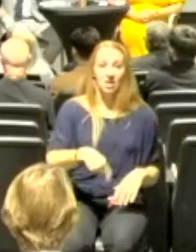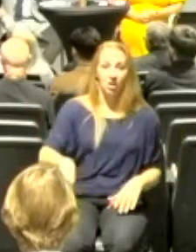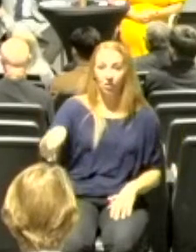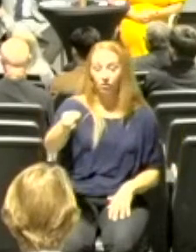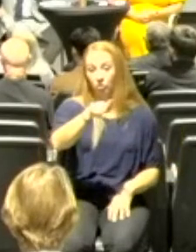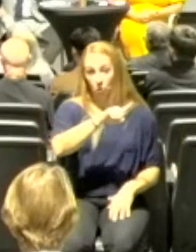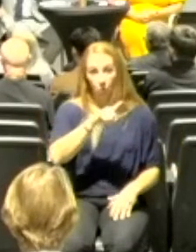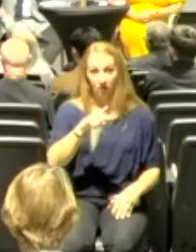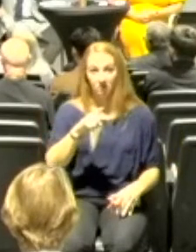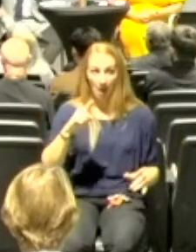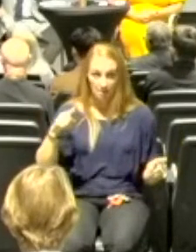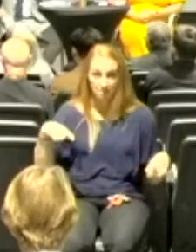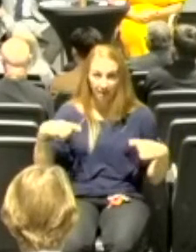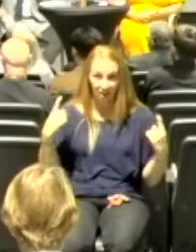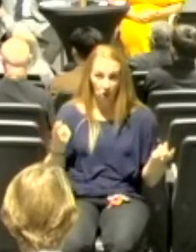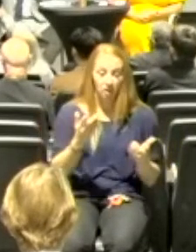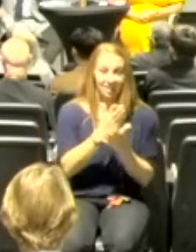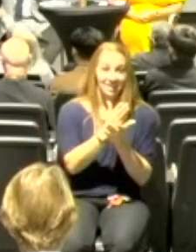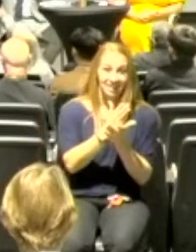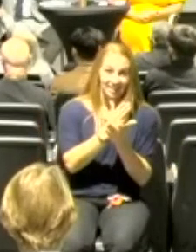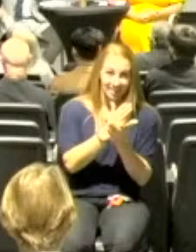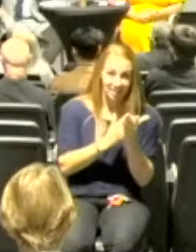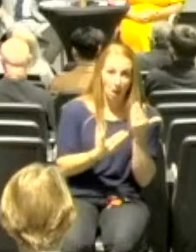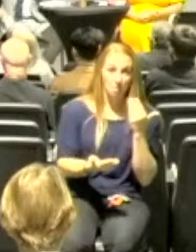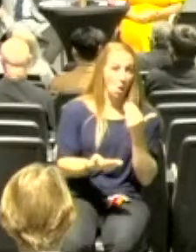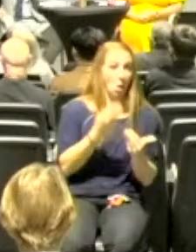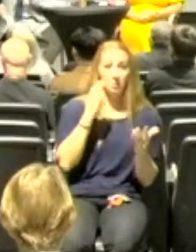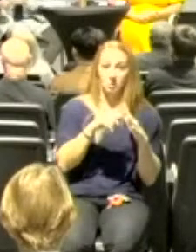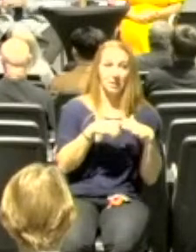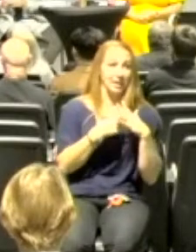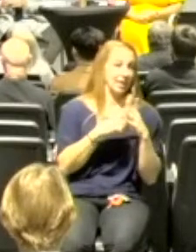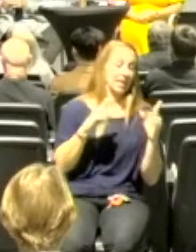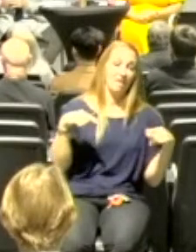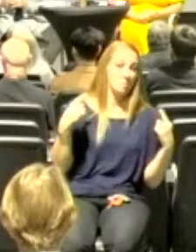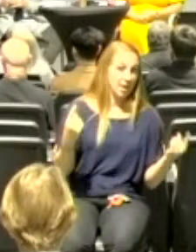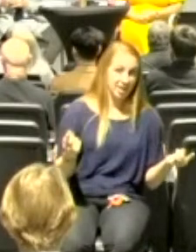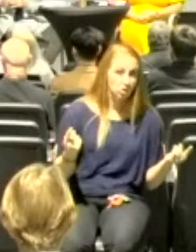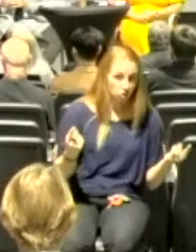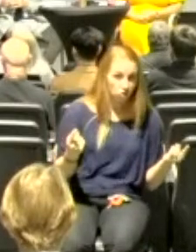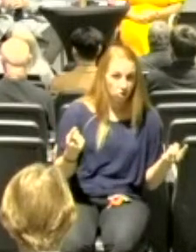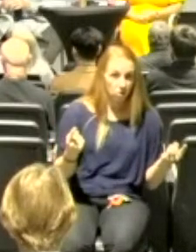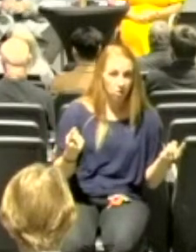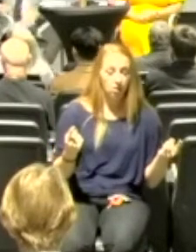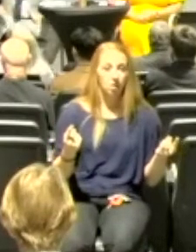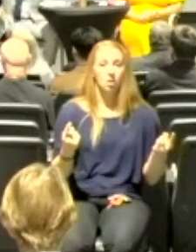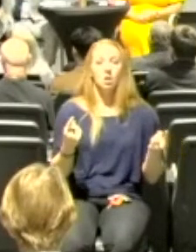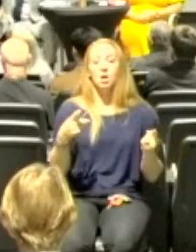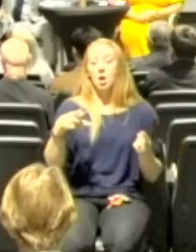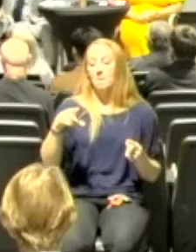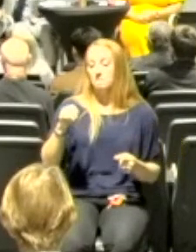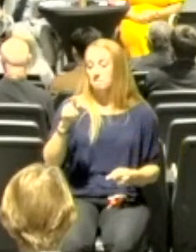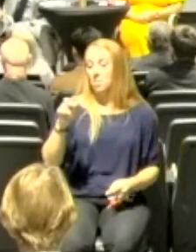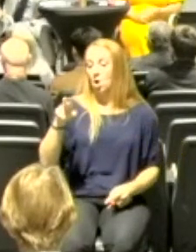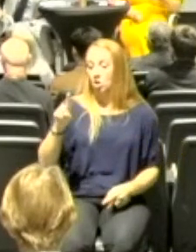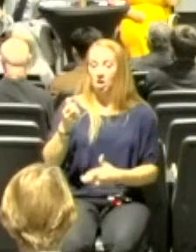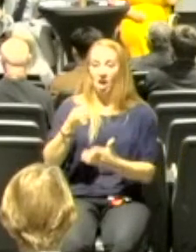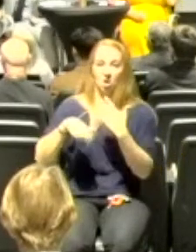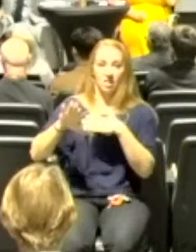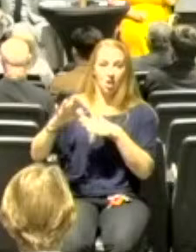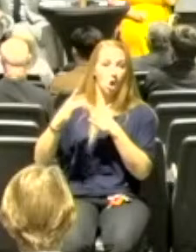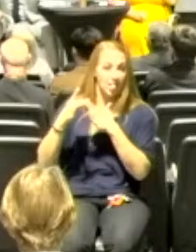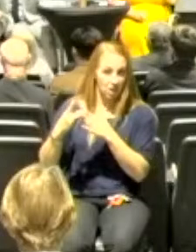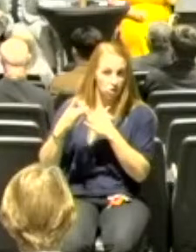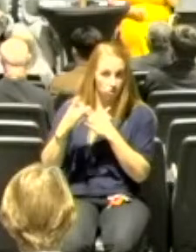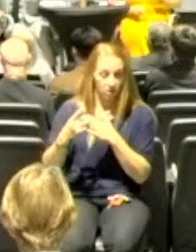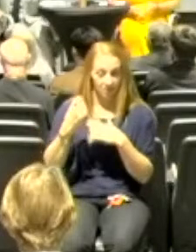a good amount of time. Some of us have been here from almost the very beginning. Under Dr. Pollard's leadership in this last